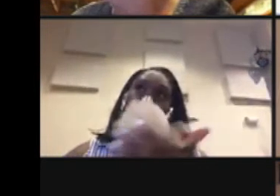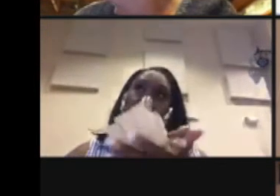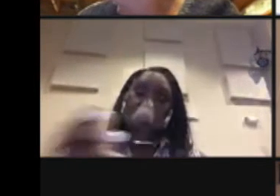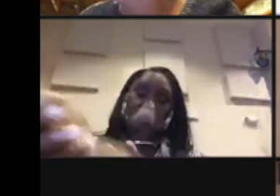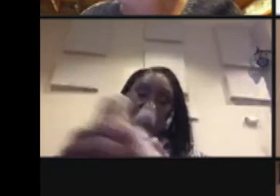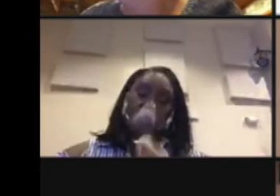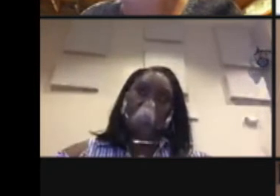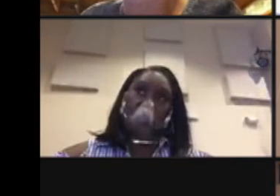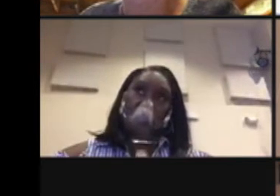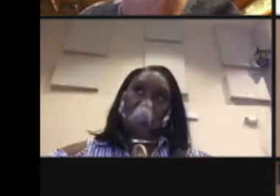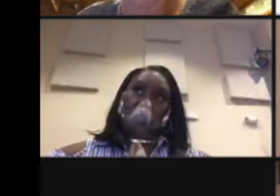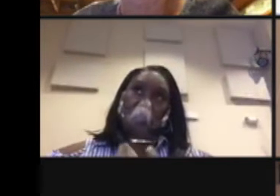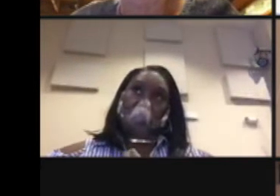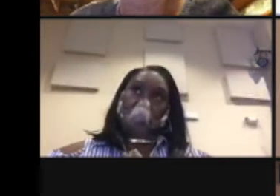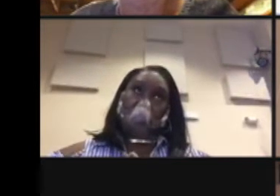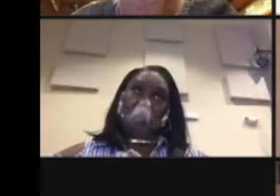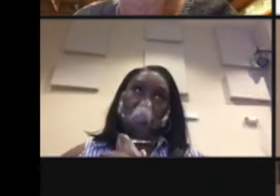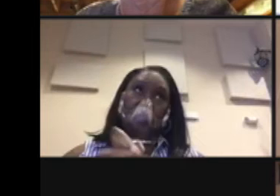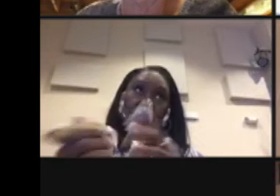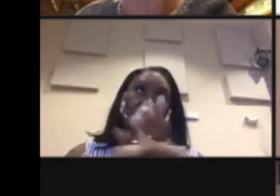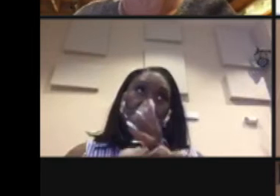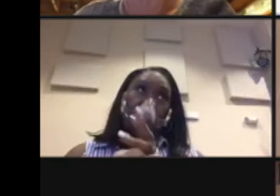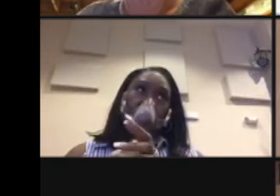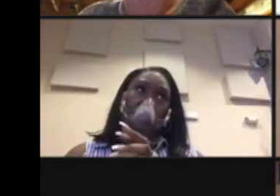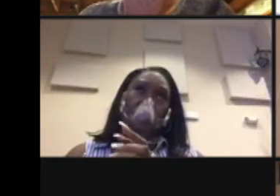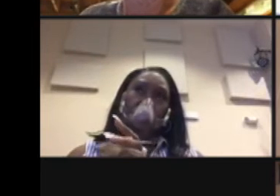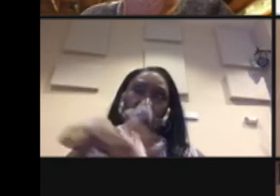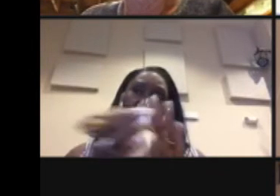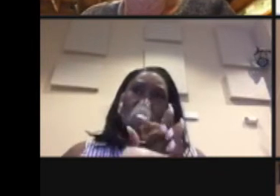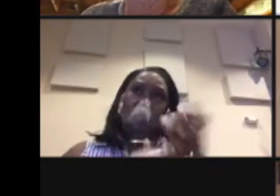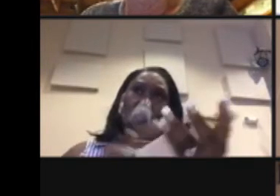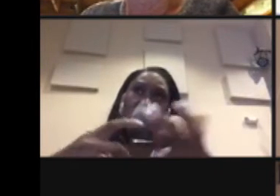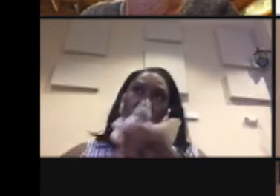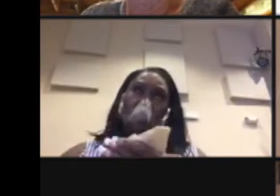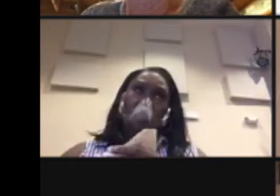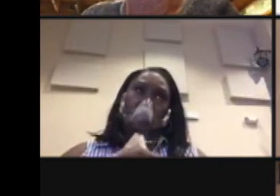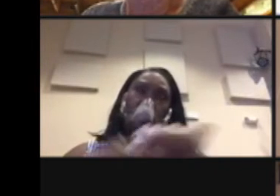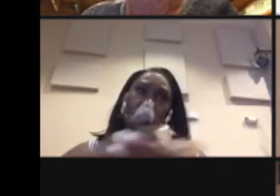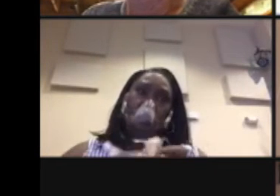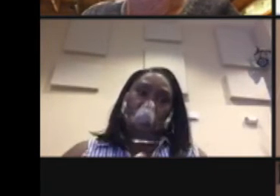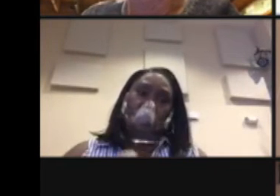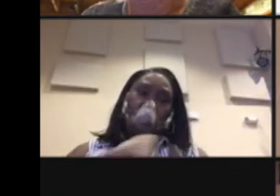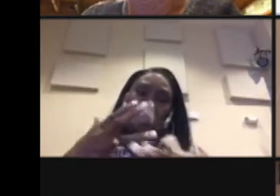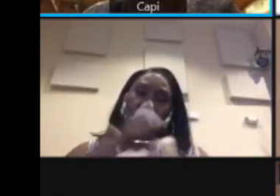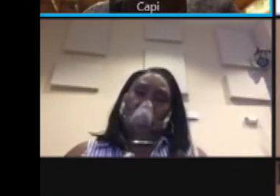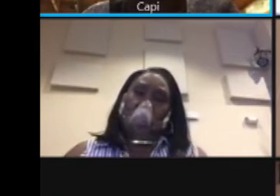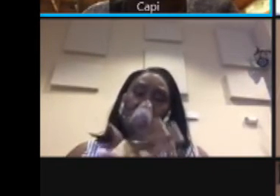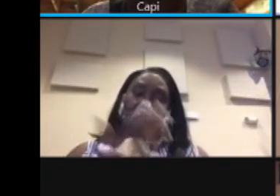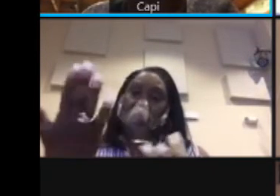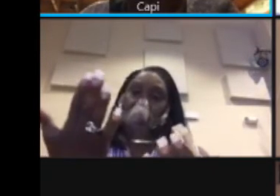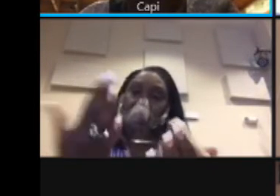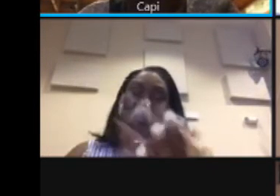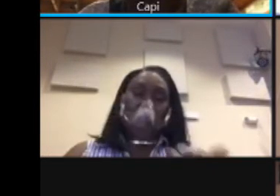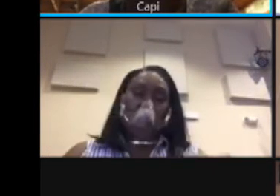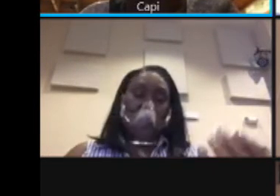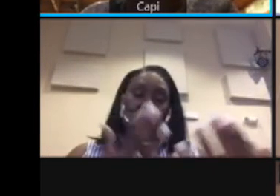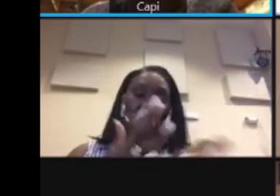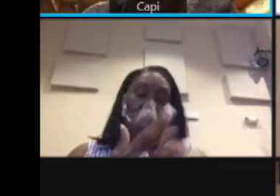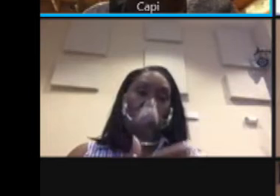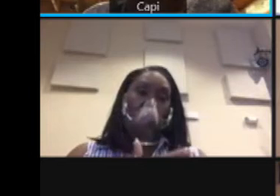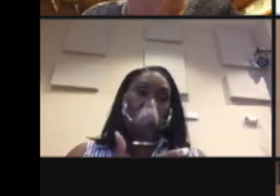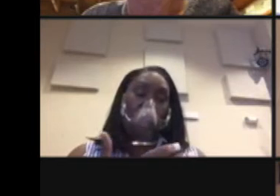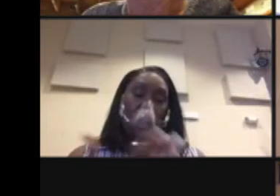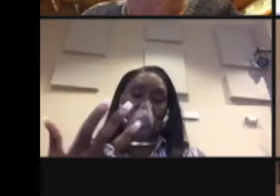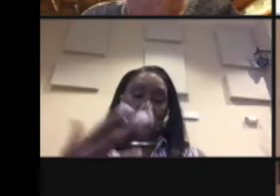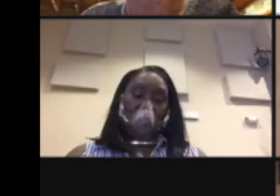vote publicly. It will be a public vote on October the 12th on who will be the next